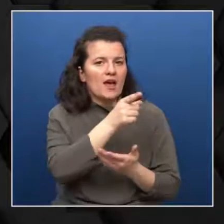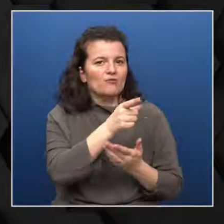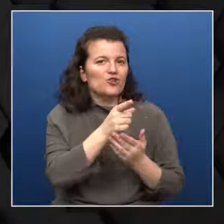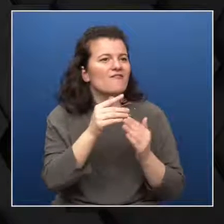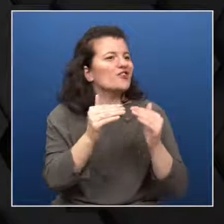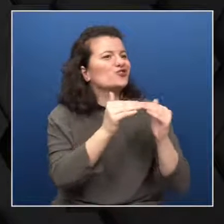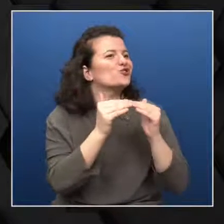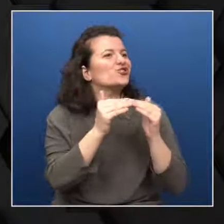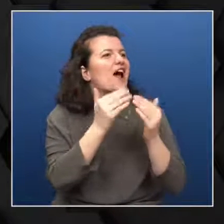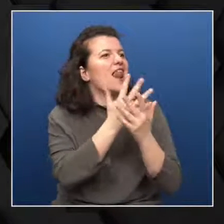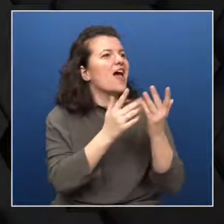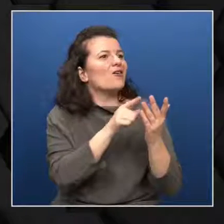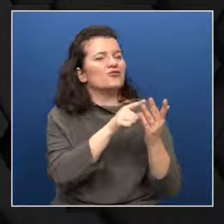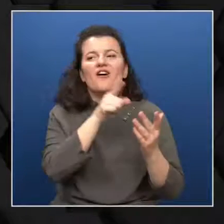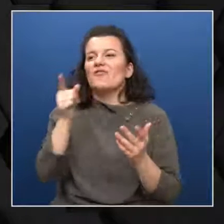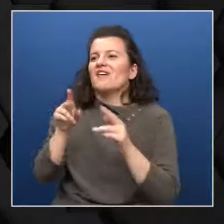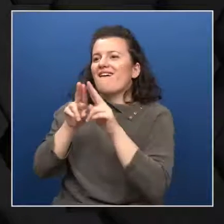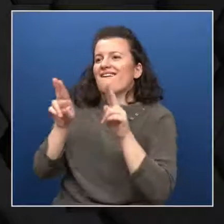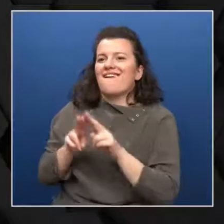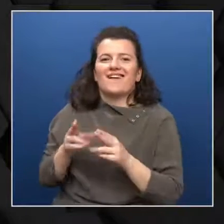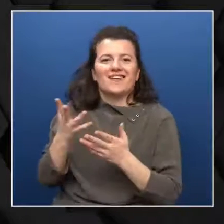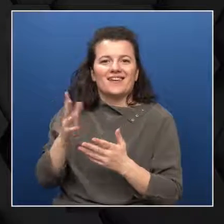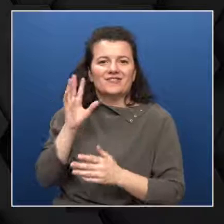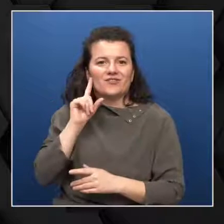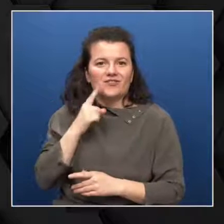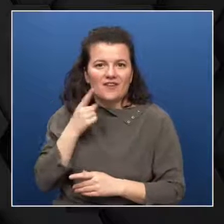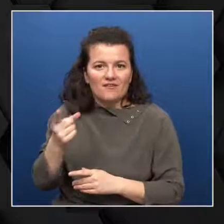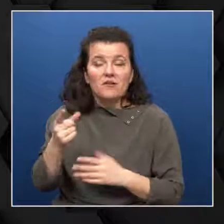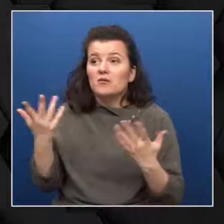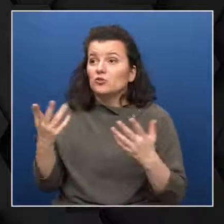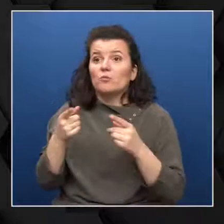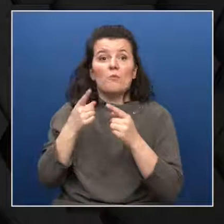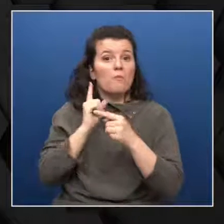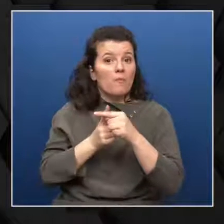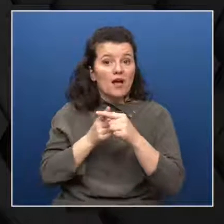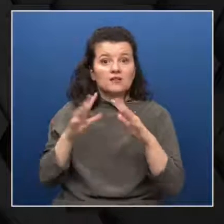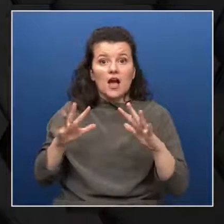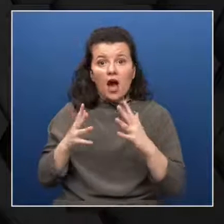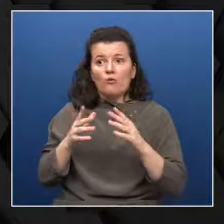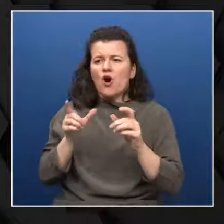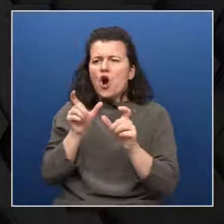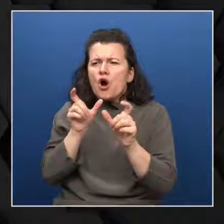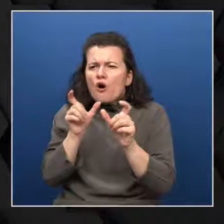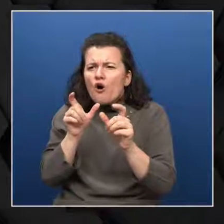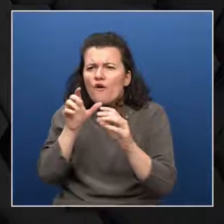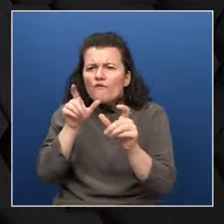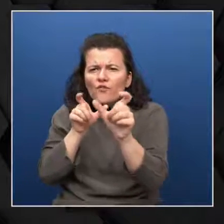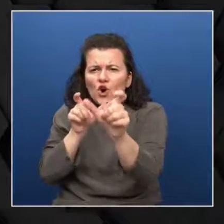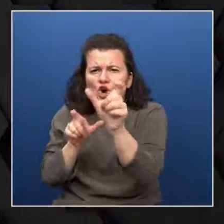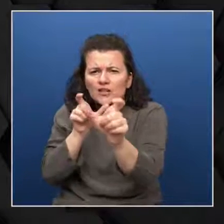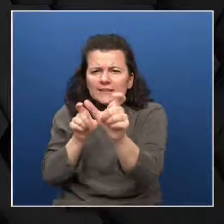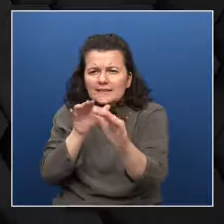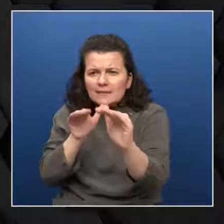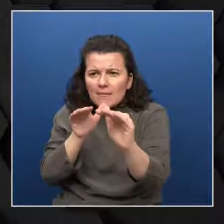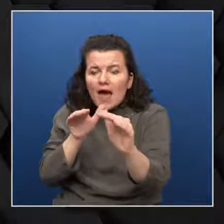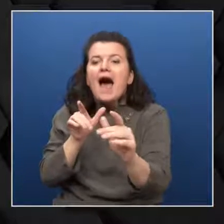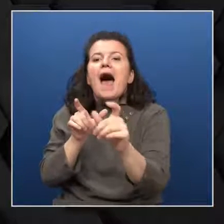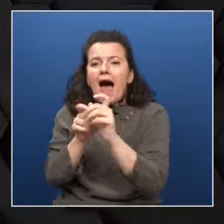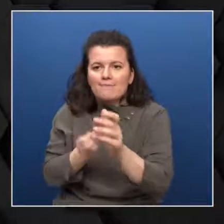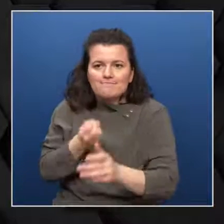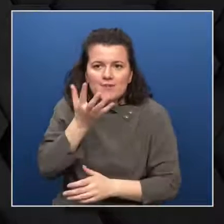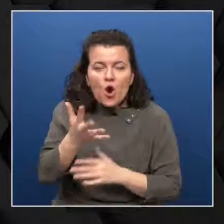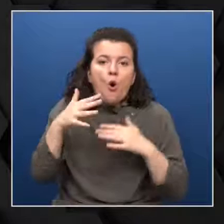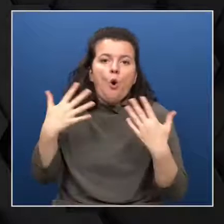and visual resources. Mm. So, Rory, did you know this? I did not know that. I learned it just